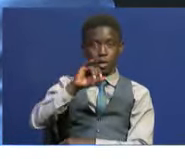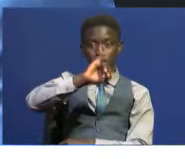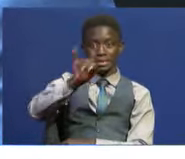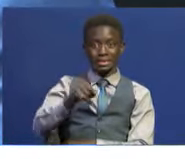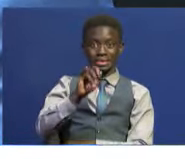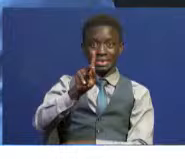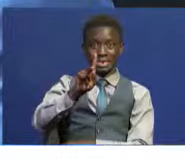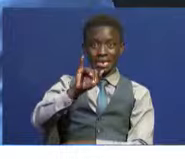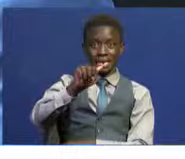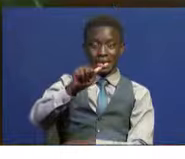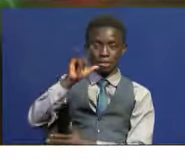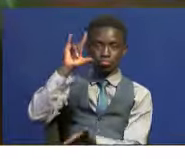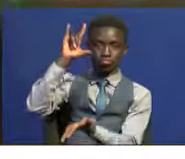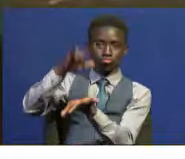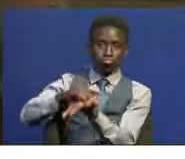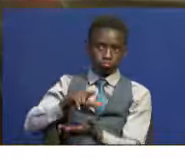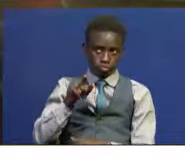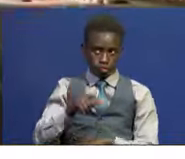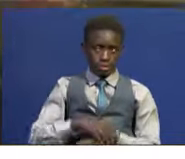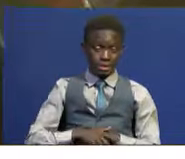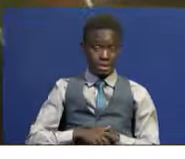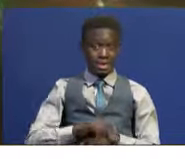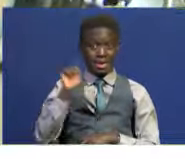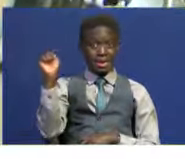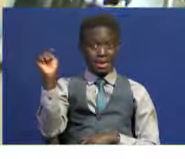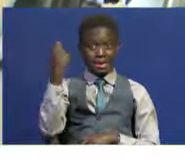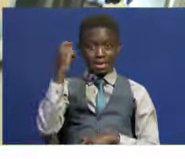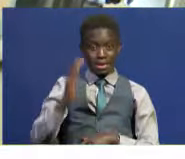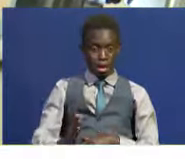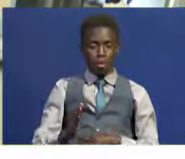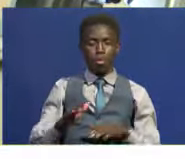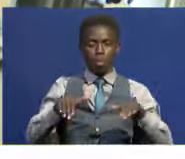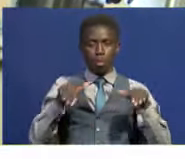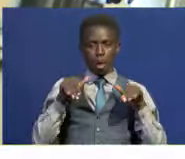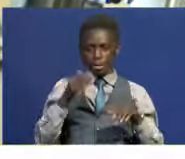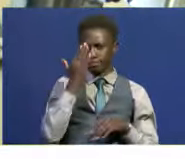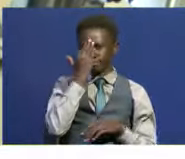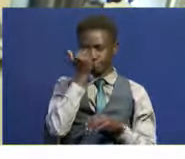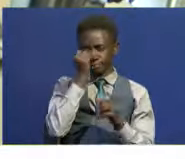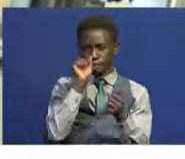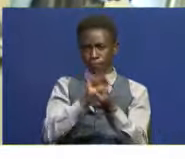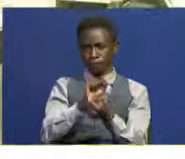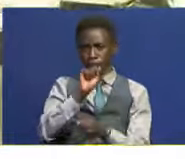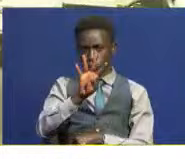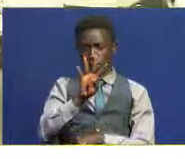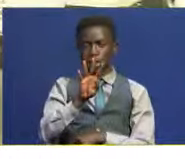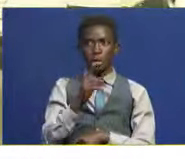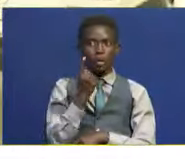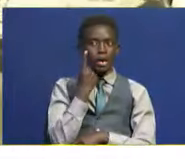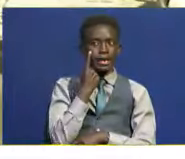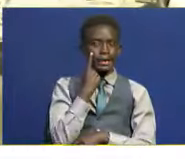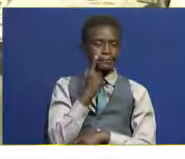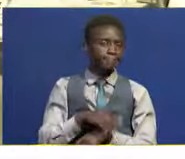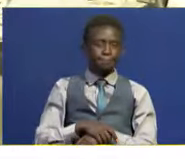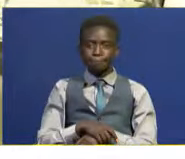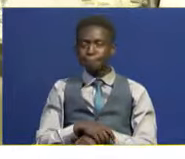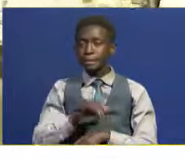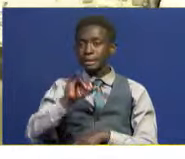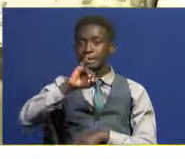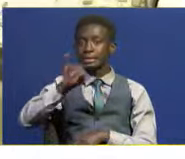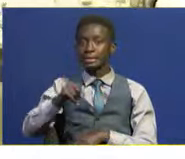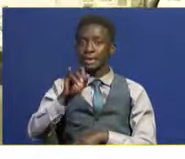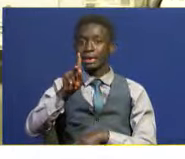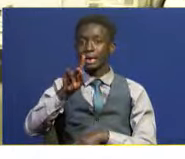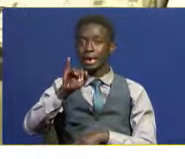Airport, JKIA. Kenyans will have to wait 14 more days to have a glimpse inside the Jomo Kenyatta International